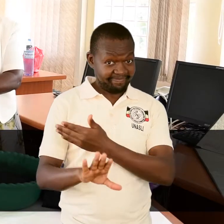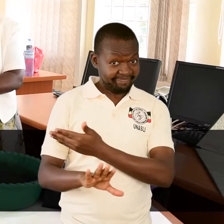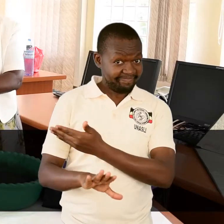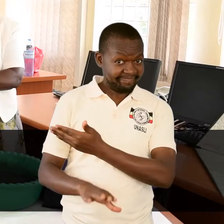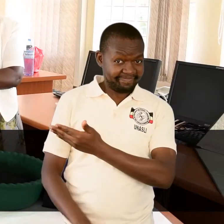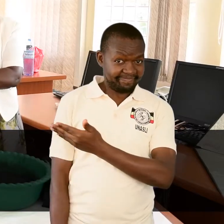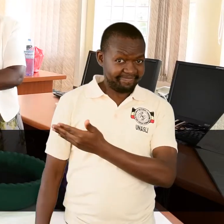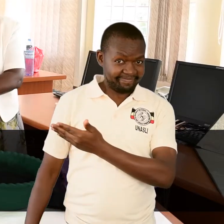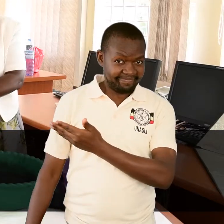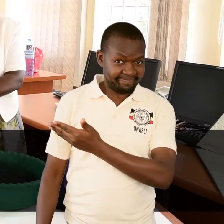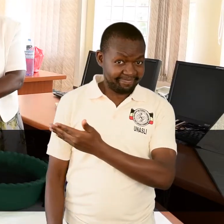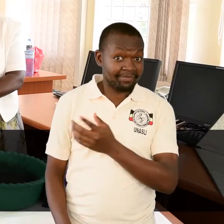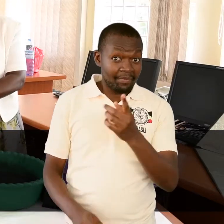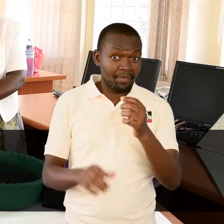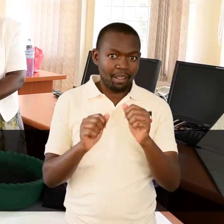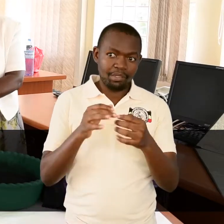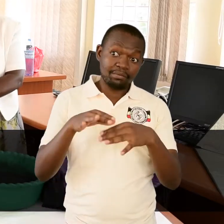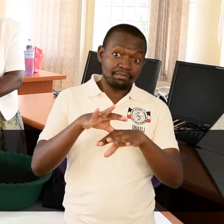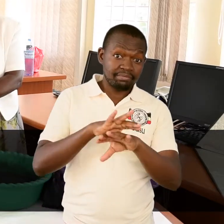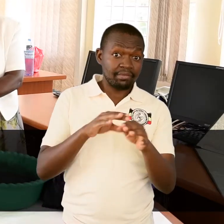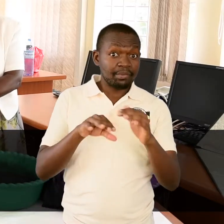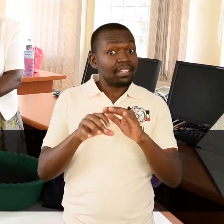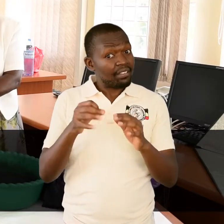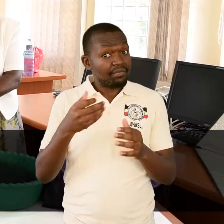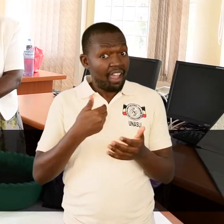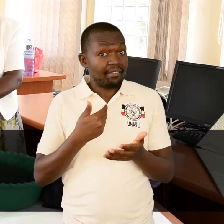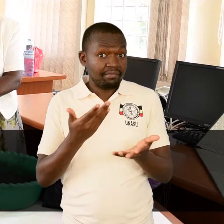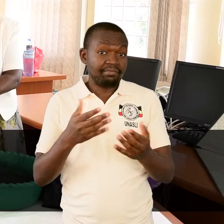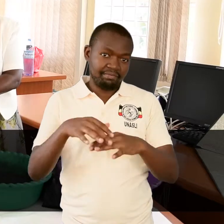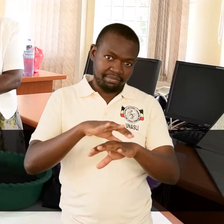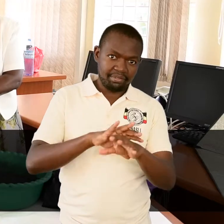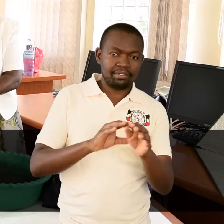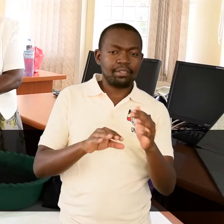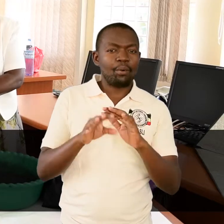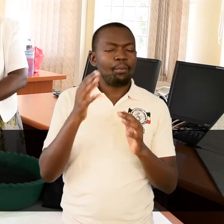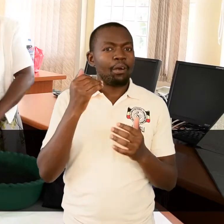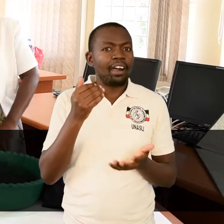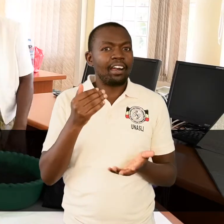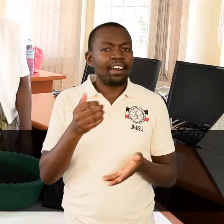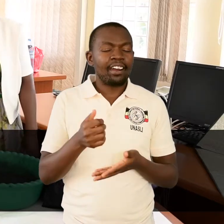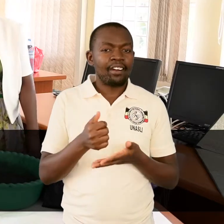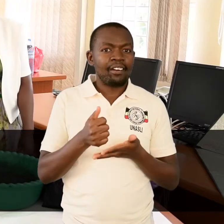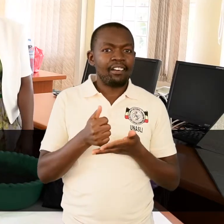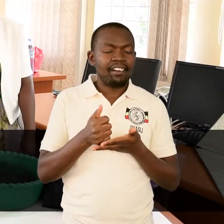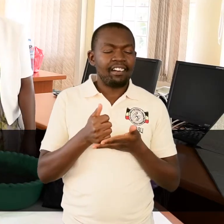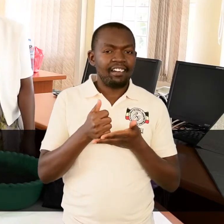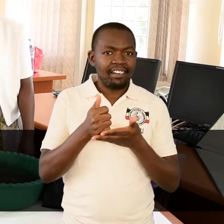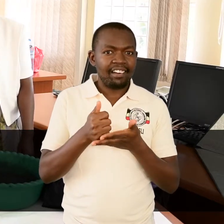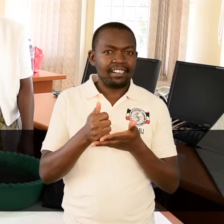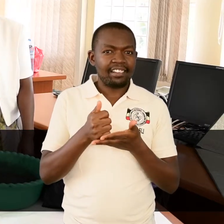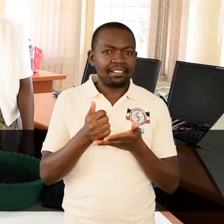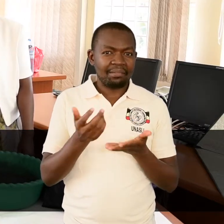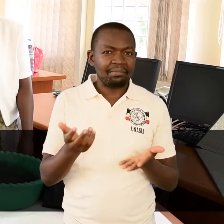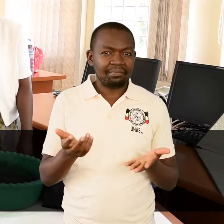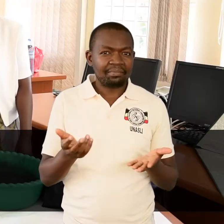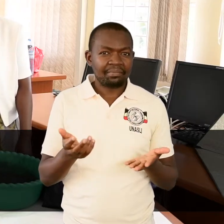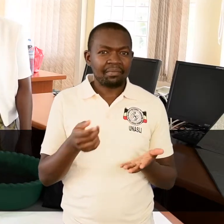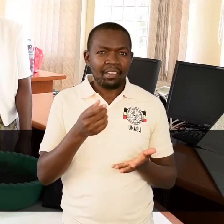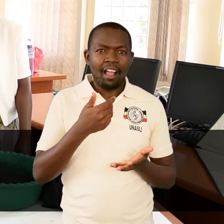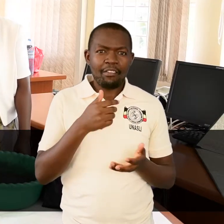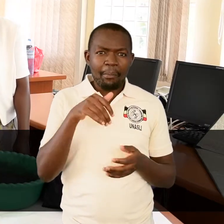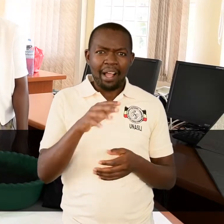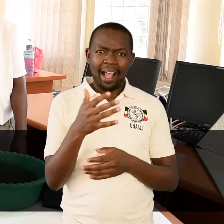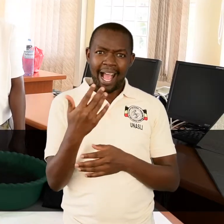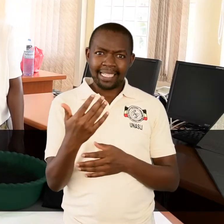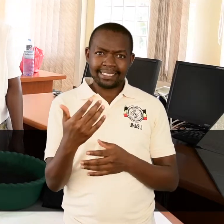You can put on the glove when you have it, so that it does not have to, you don't have your hand